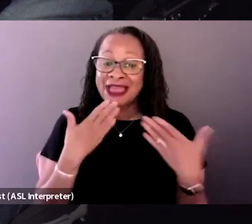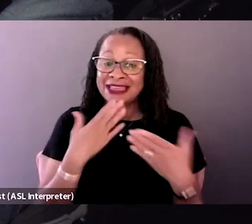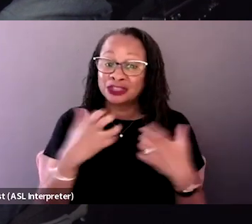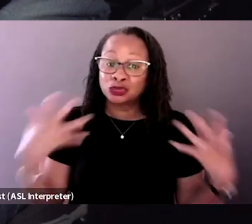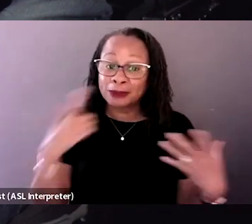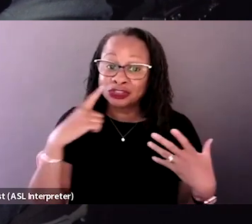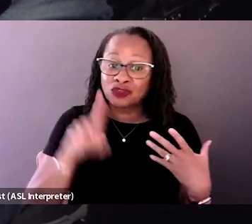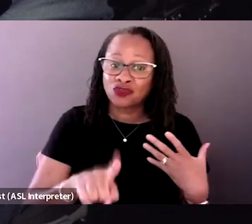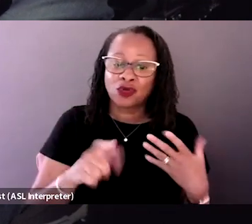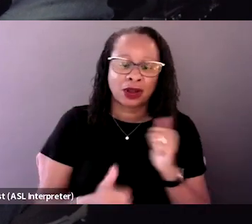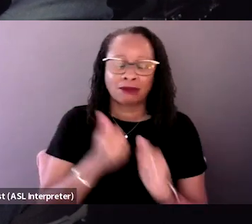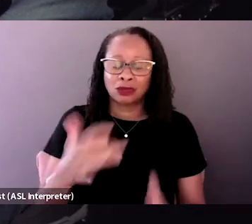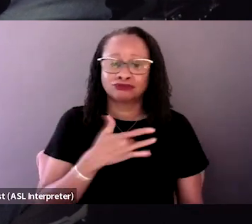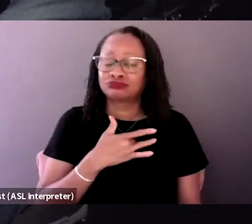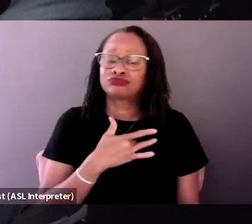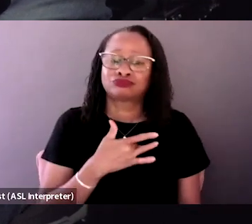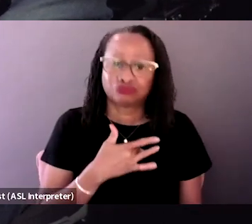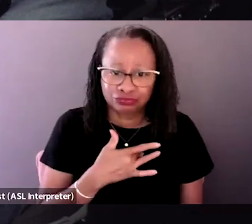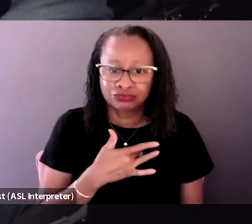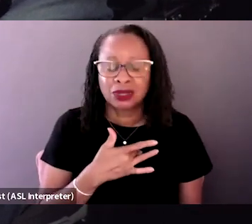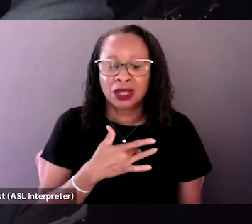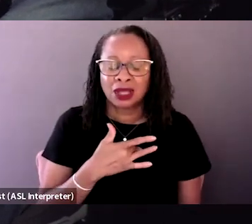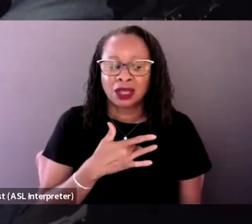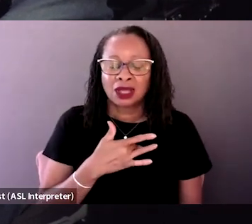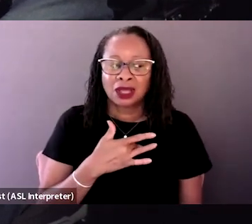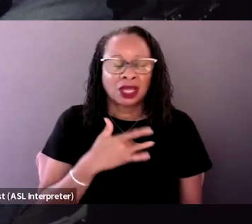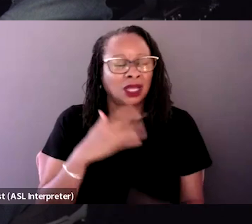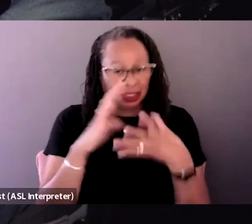Thank you so very much for a most moving